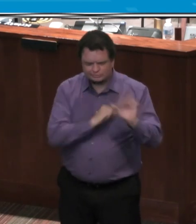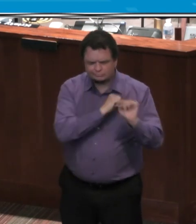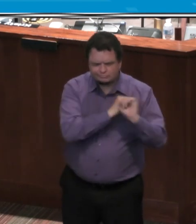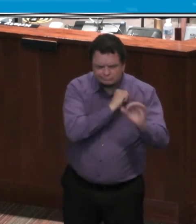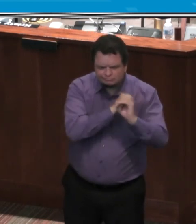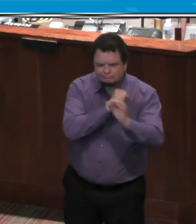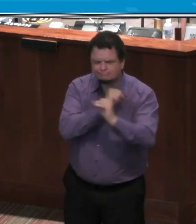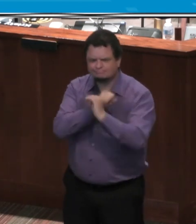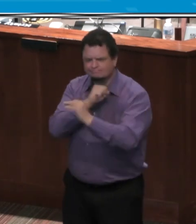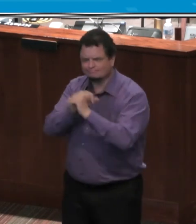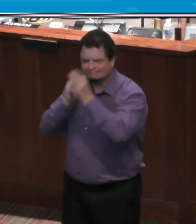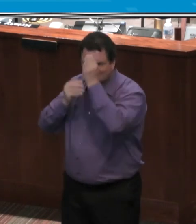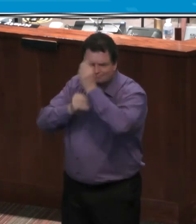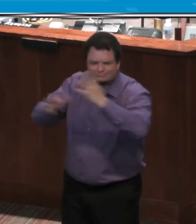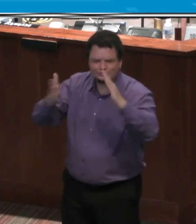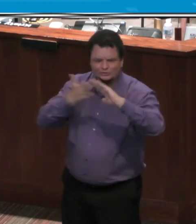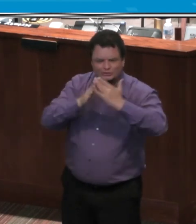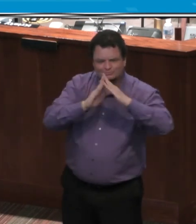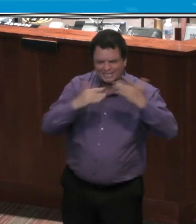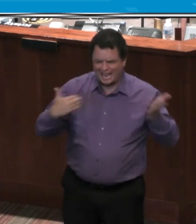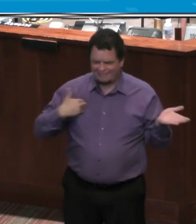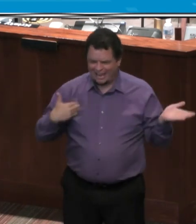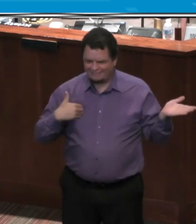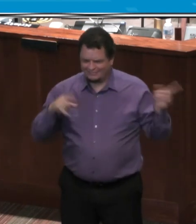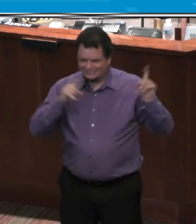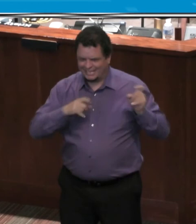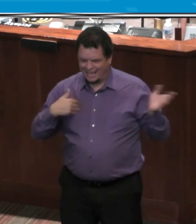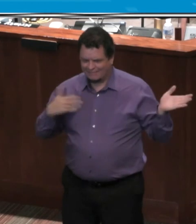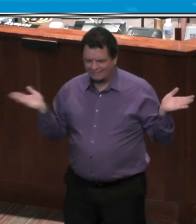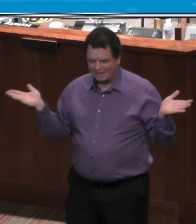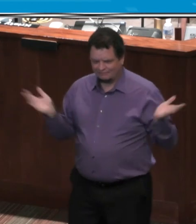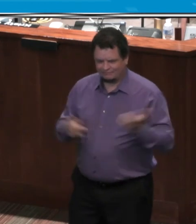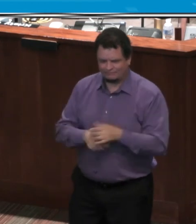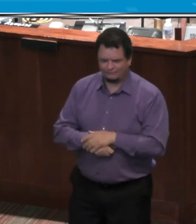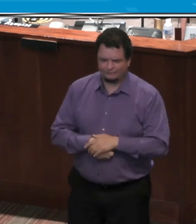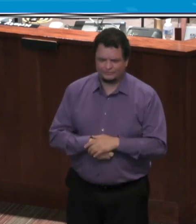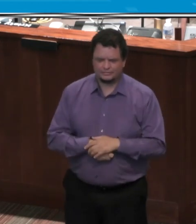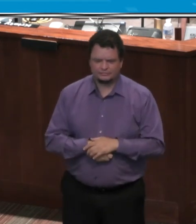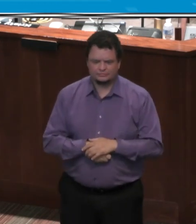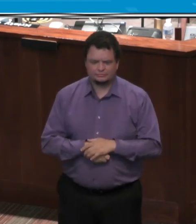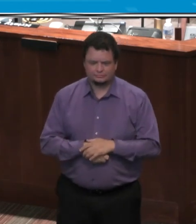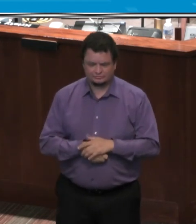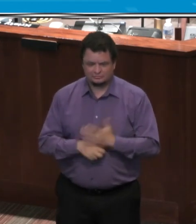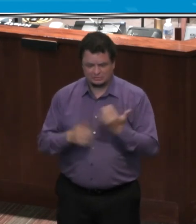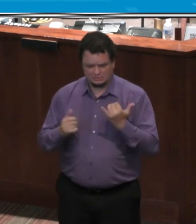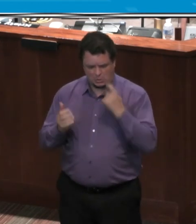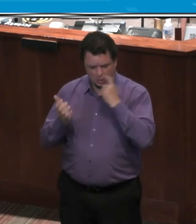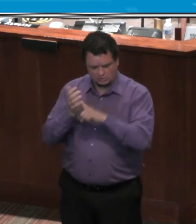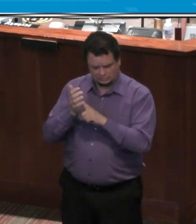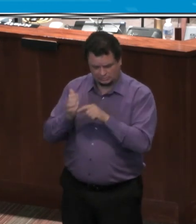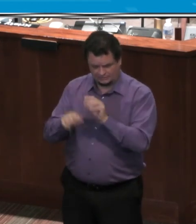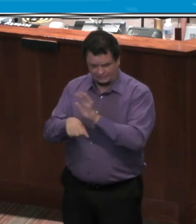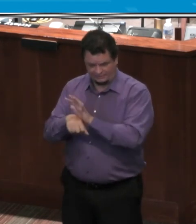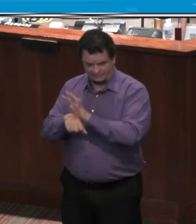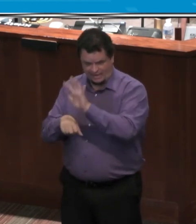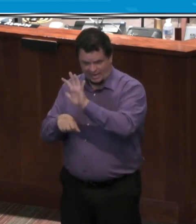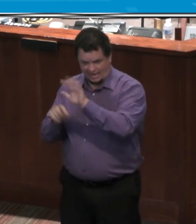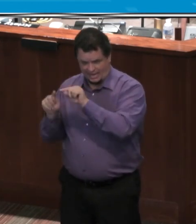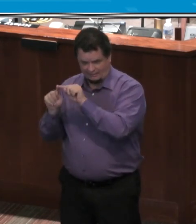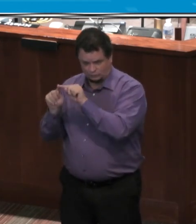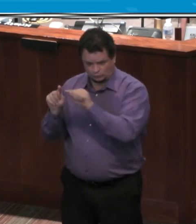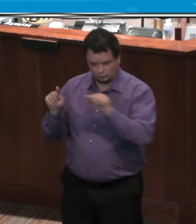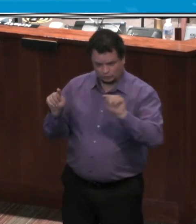I'm not sure, Lisa, if you mentioned this, but we're seeing between 5 p.m. and 7 p.m. people trickle in, and some of them are lining